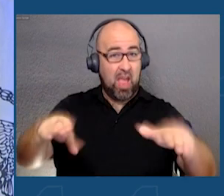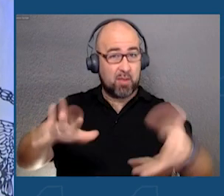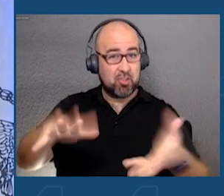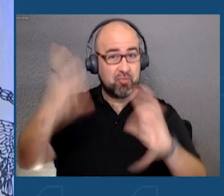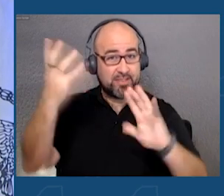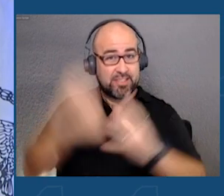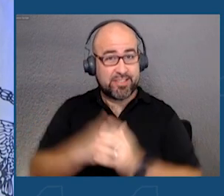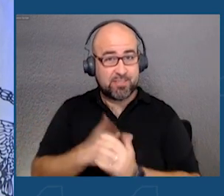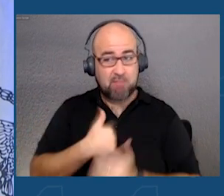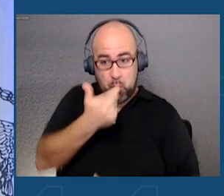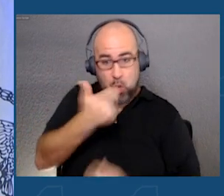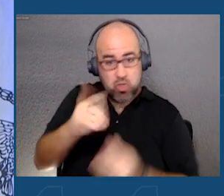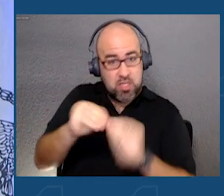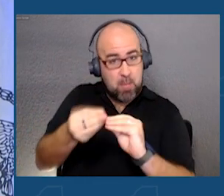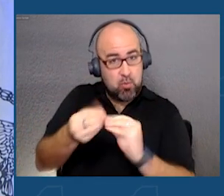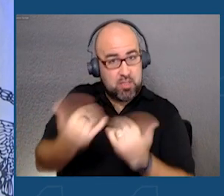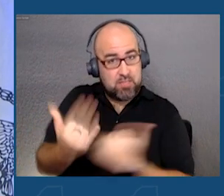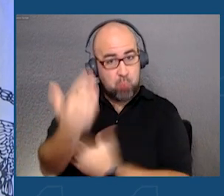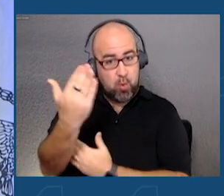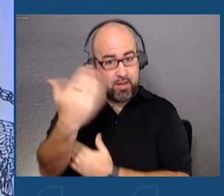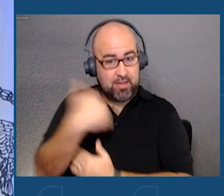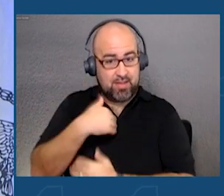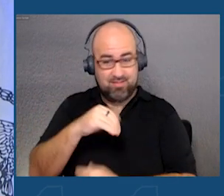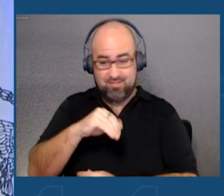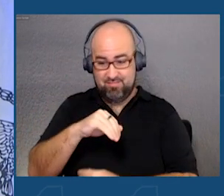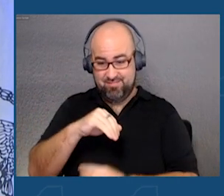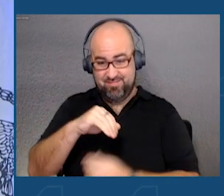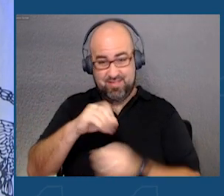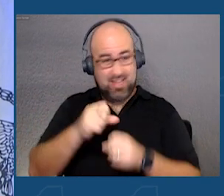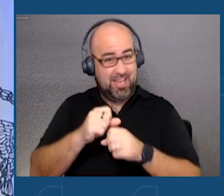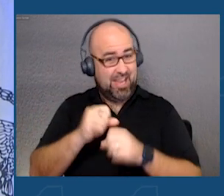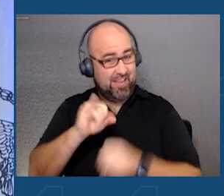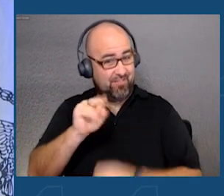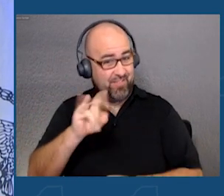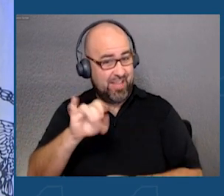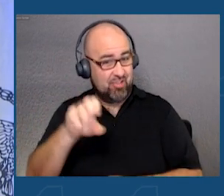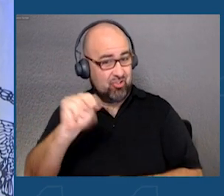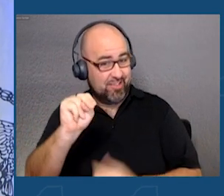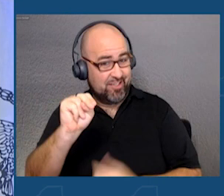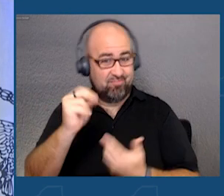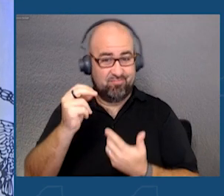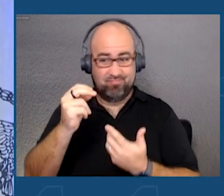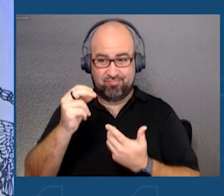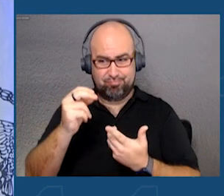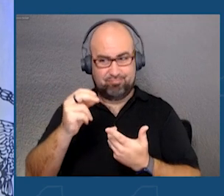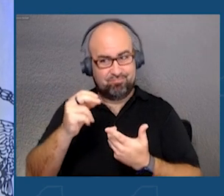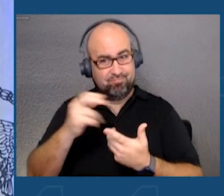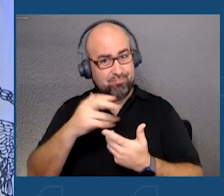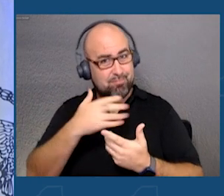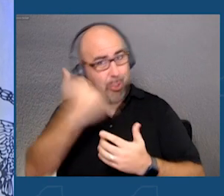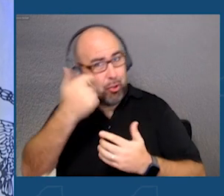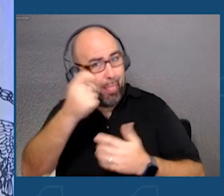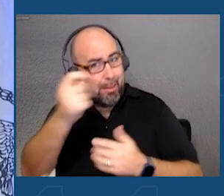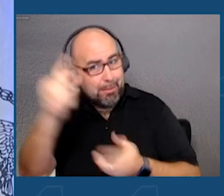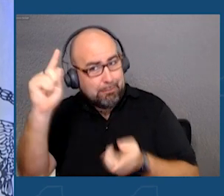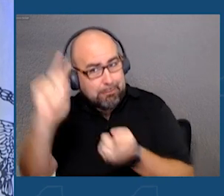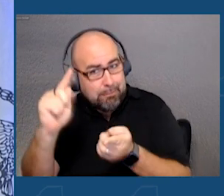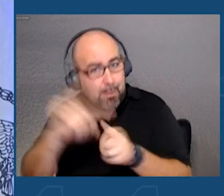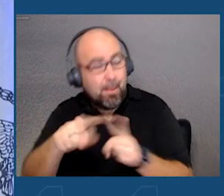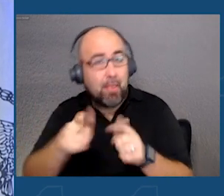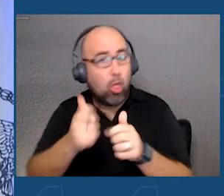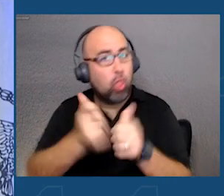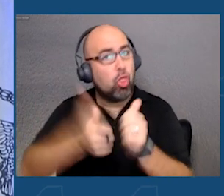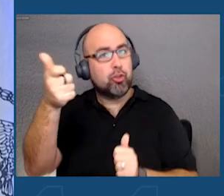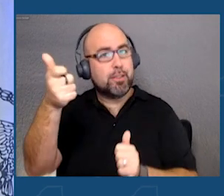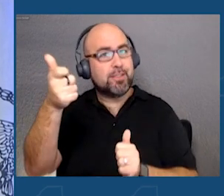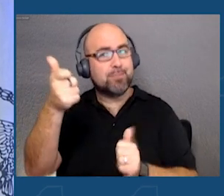morning. Inflation's a little better than it was. Gas prices are down, thank God. But the largest expense for people is still their rent, the